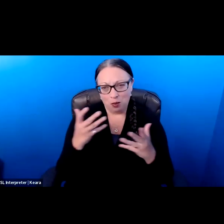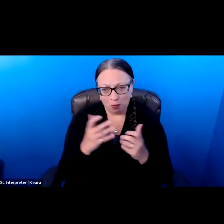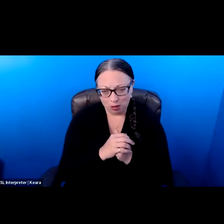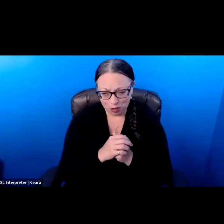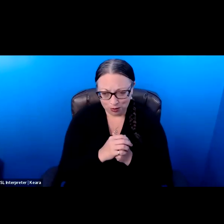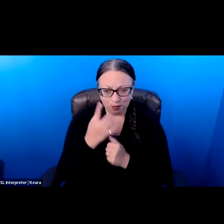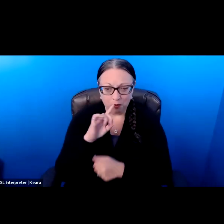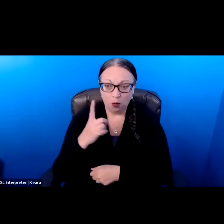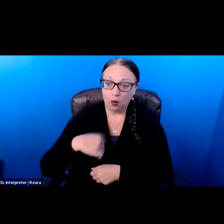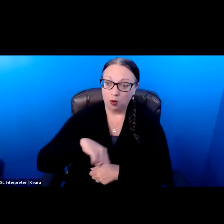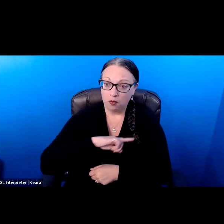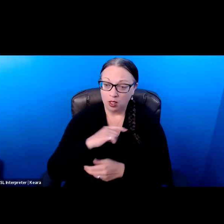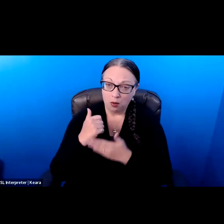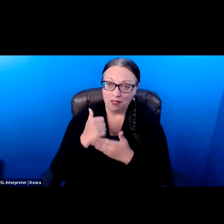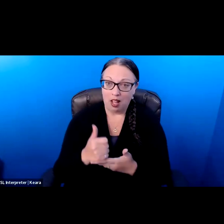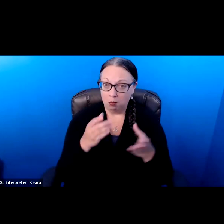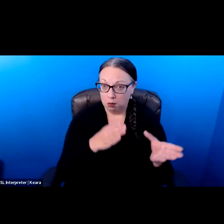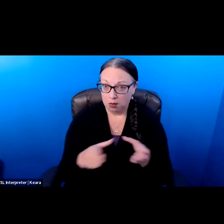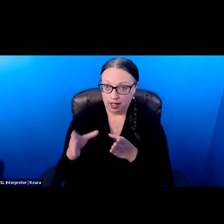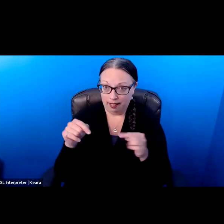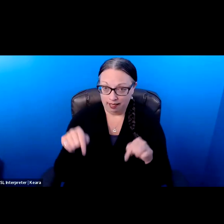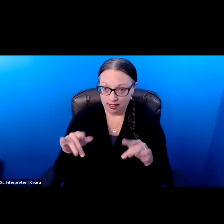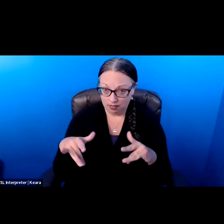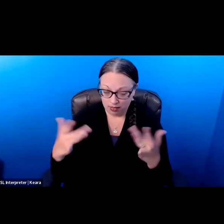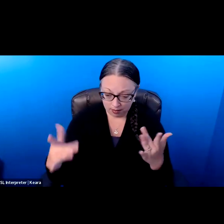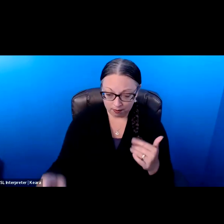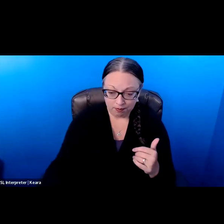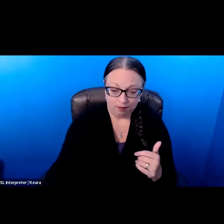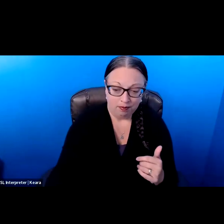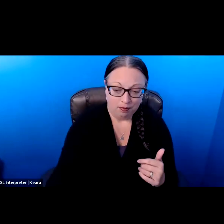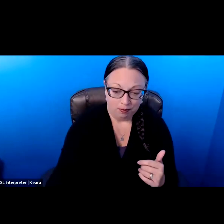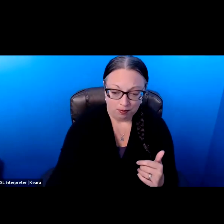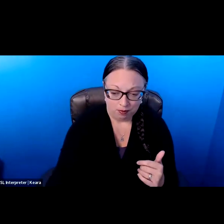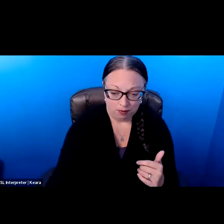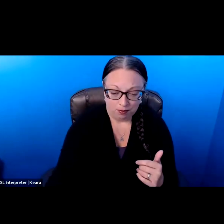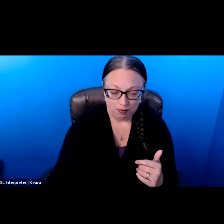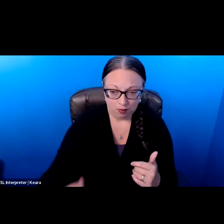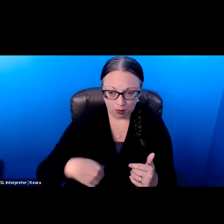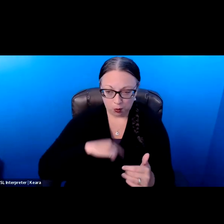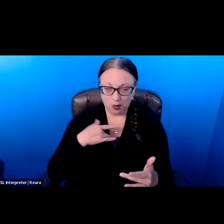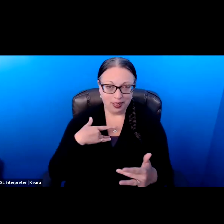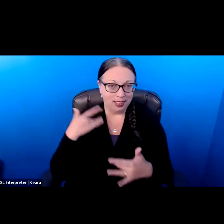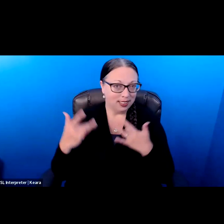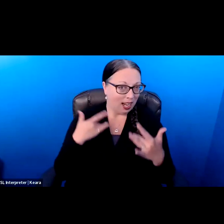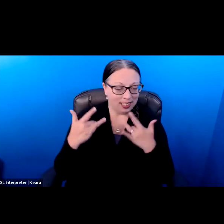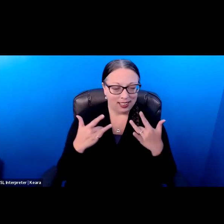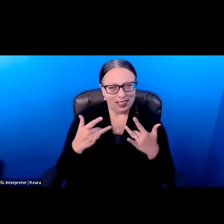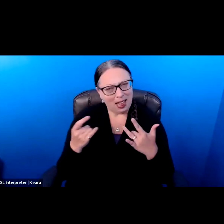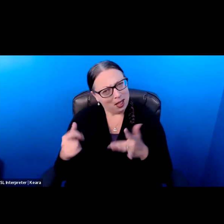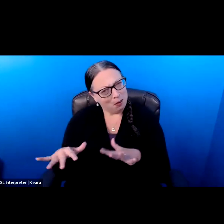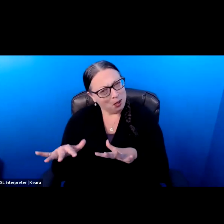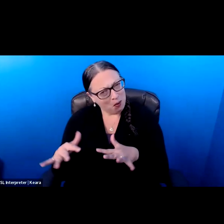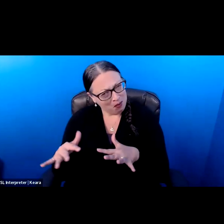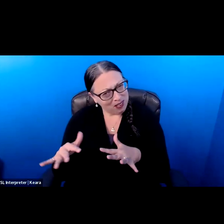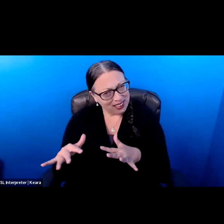those of us who have helped plan this great event, we are excited, somewhat nervous a little